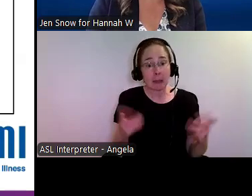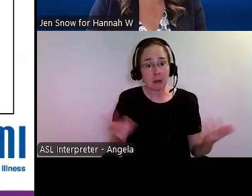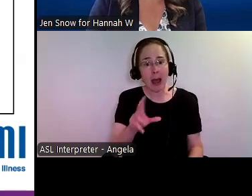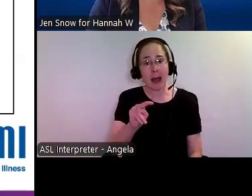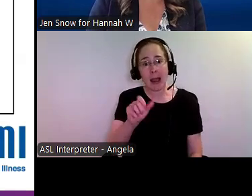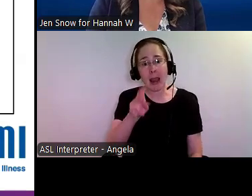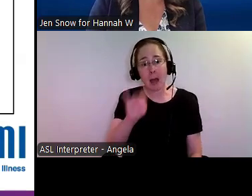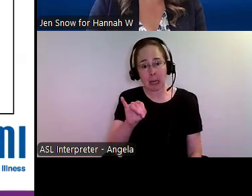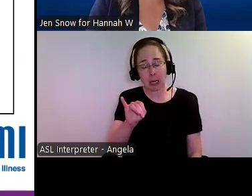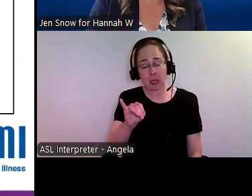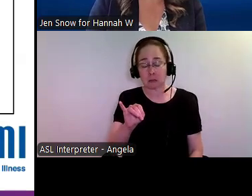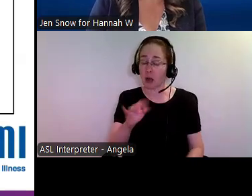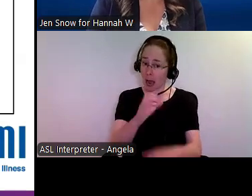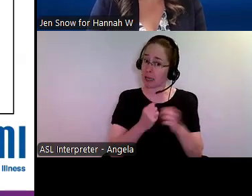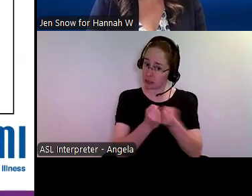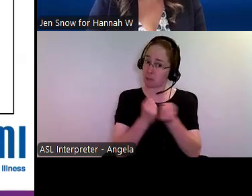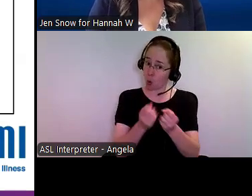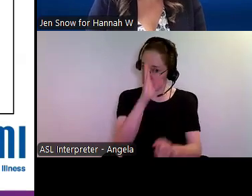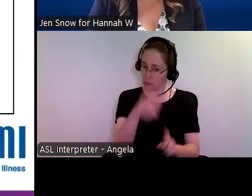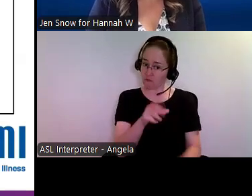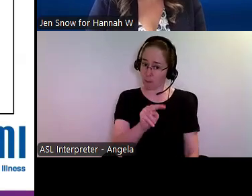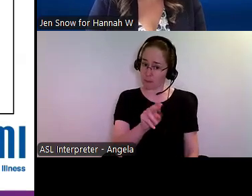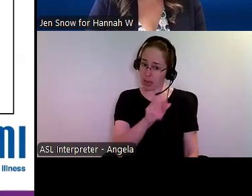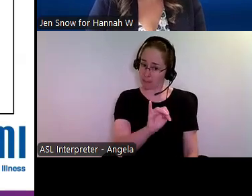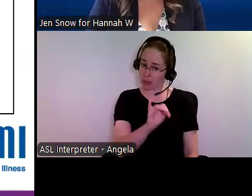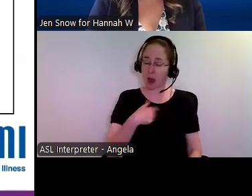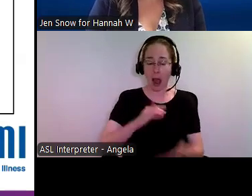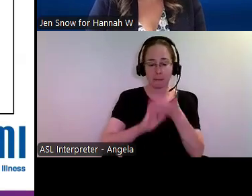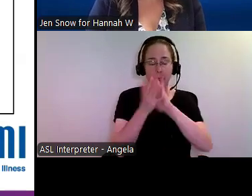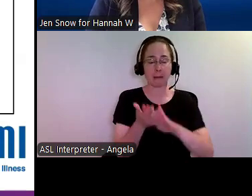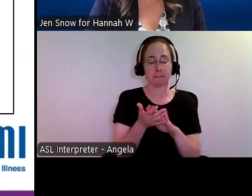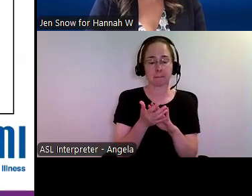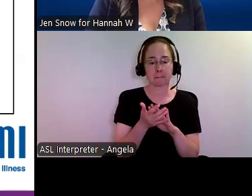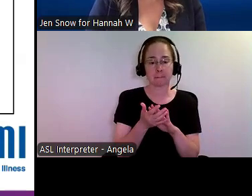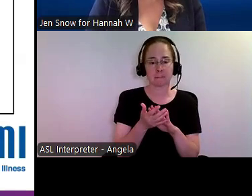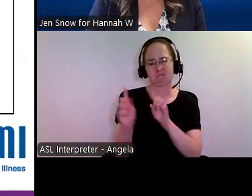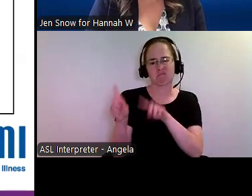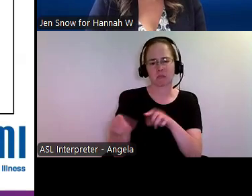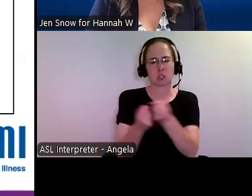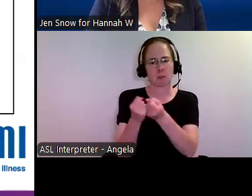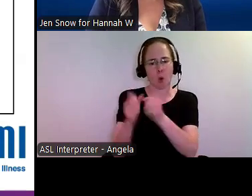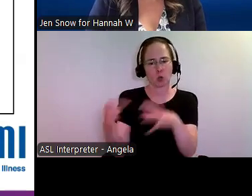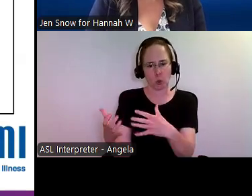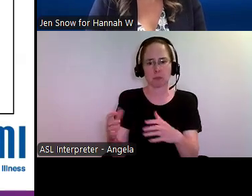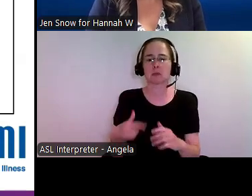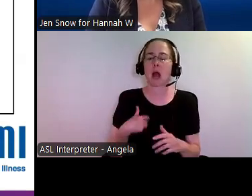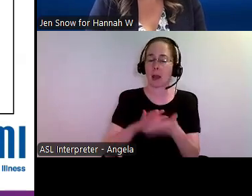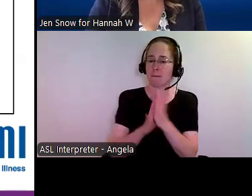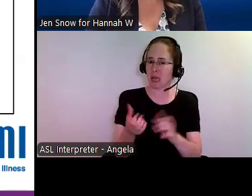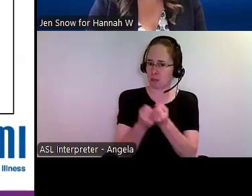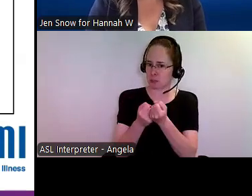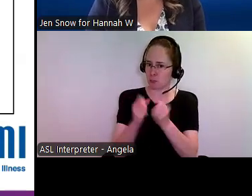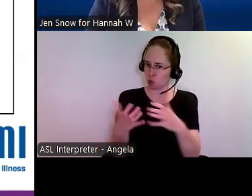NAMI, I got my support from NAMI. So I ended up I started attending the support groups, and then I became a support